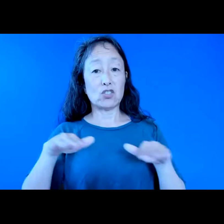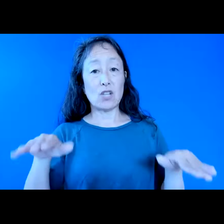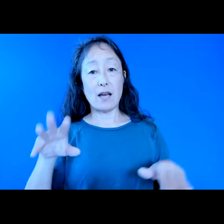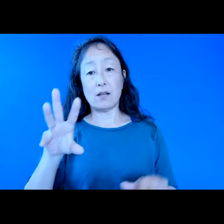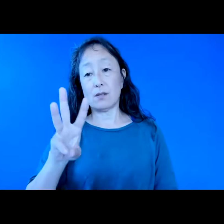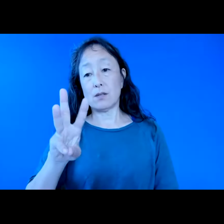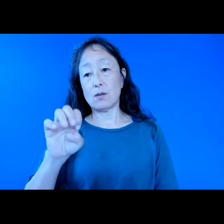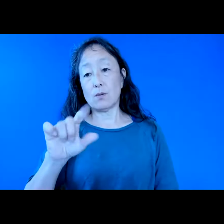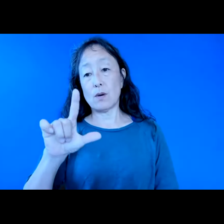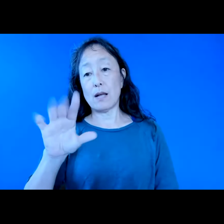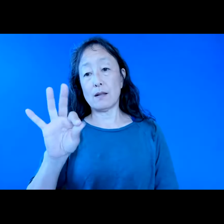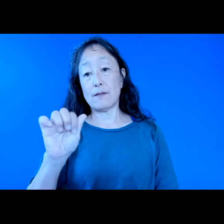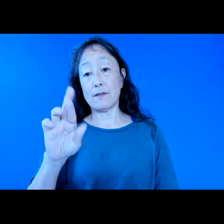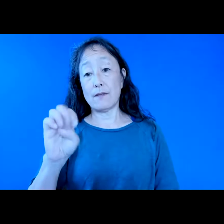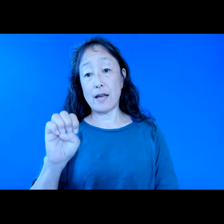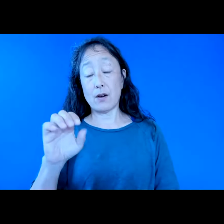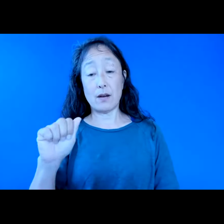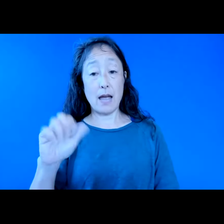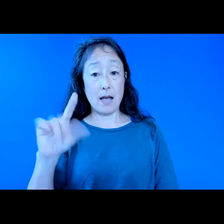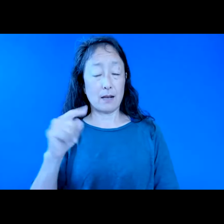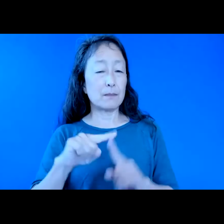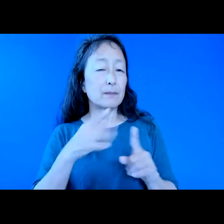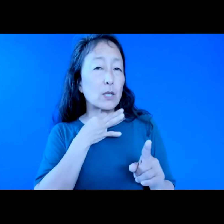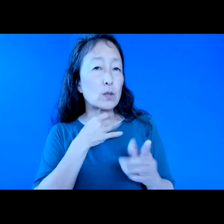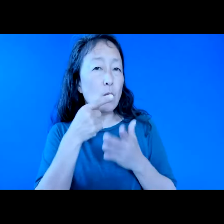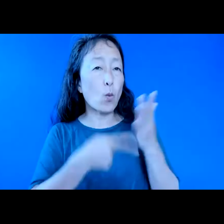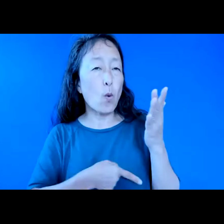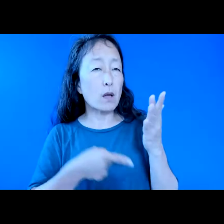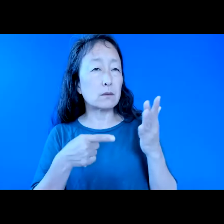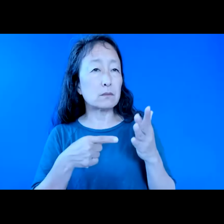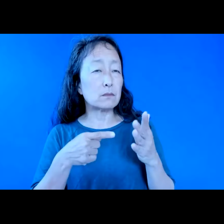what ramifications does that have on the community?